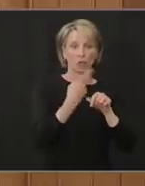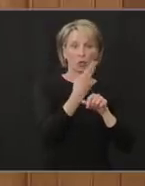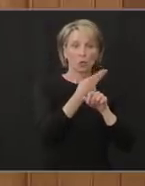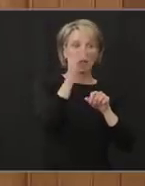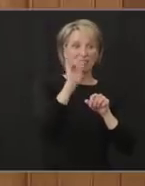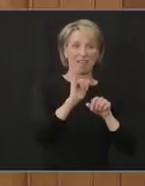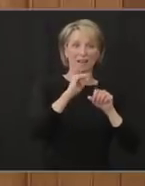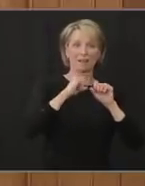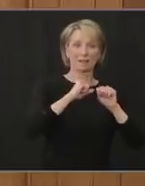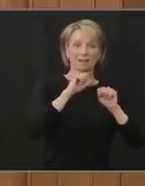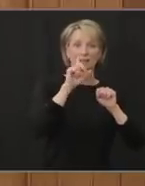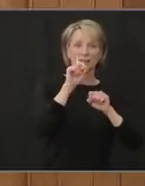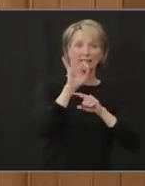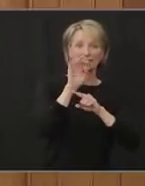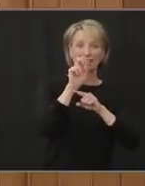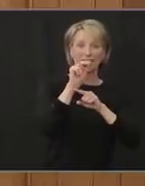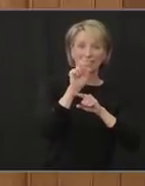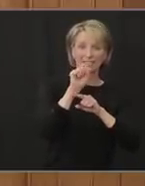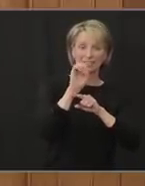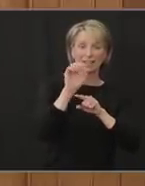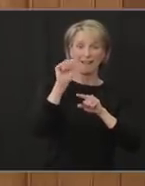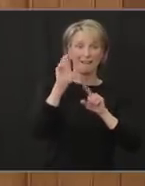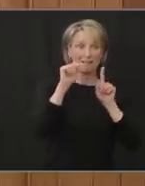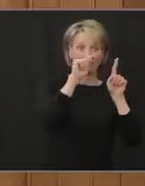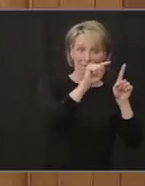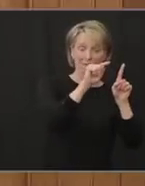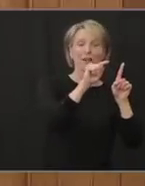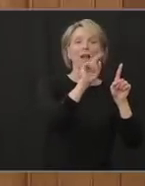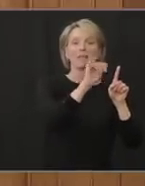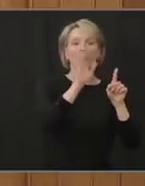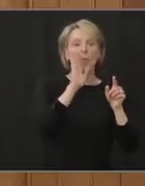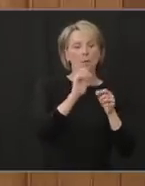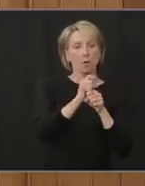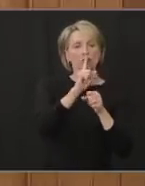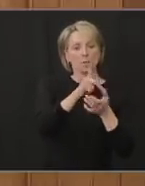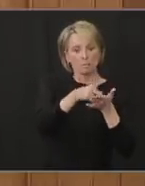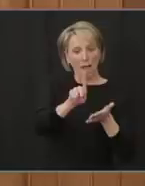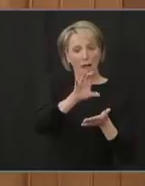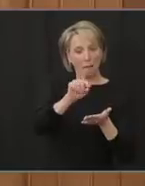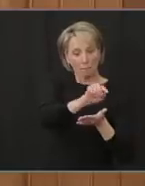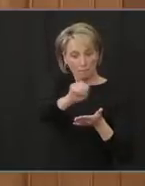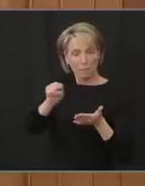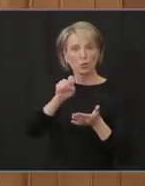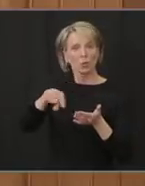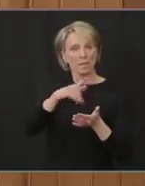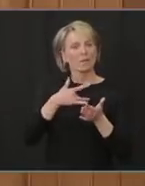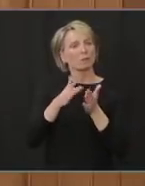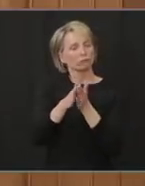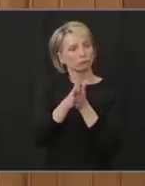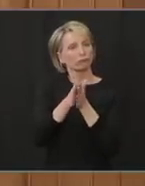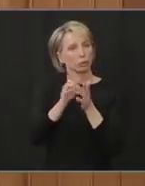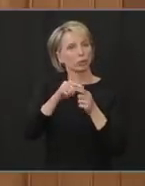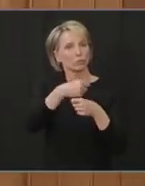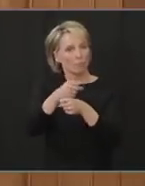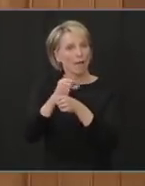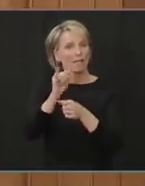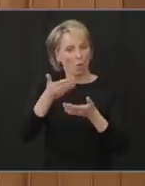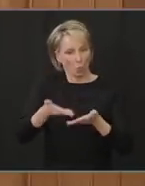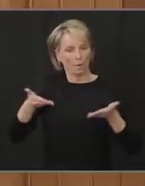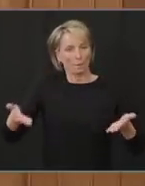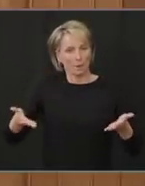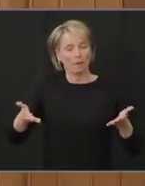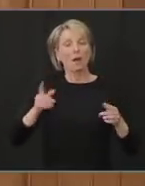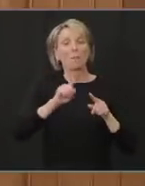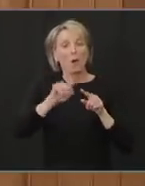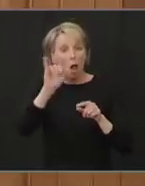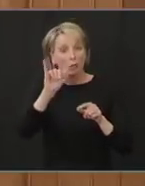are paid a rate that will incentivize them to make the equipment, but then make sure that that equipment ends